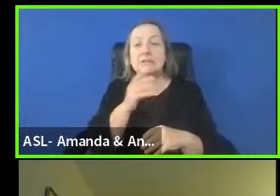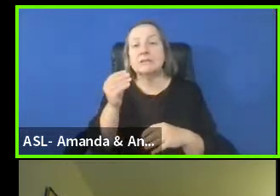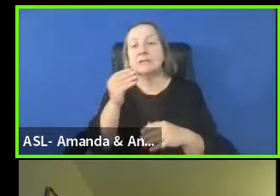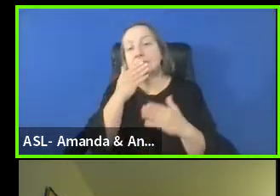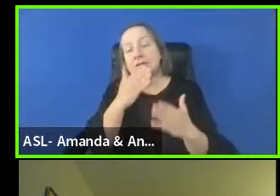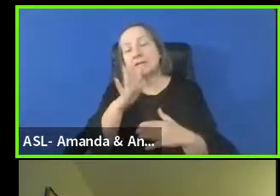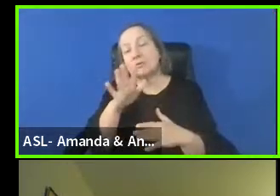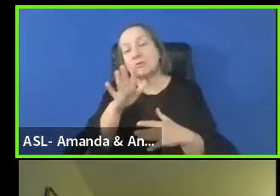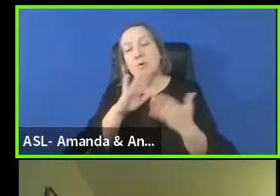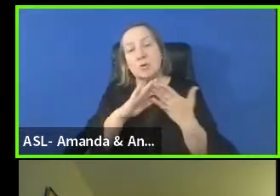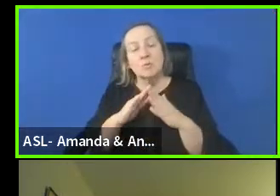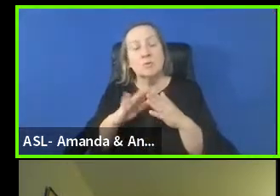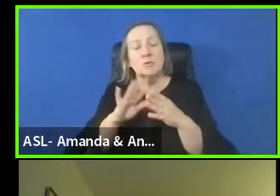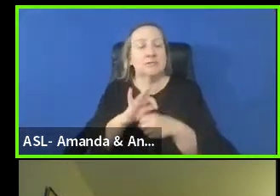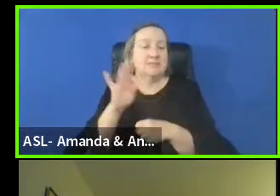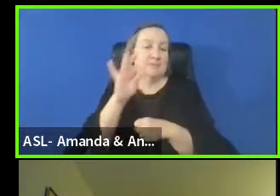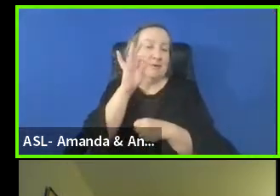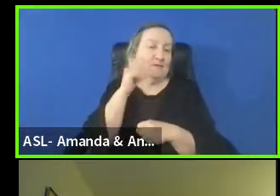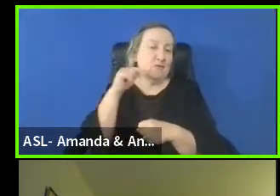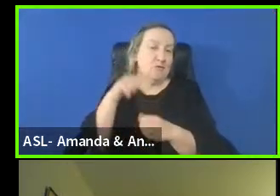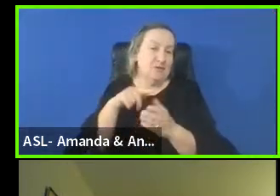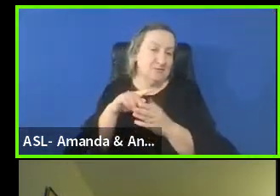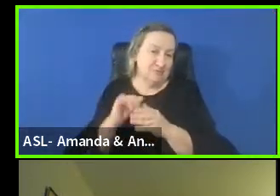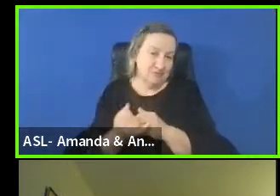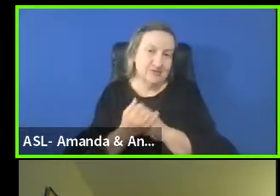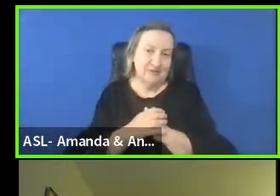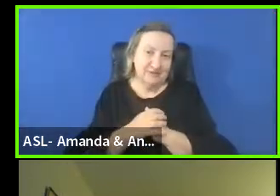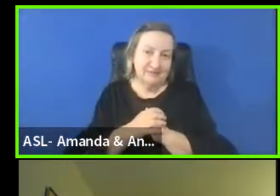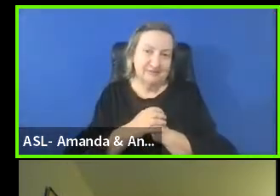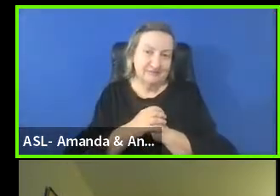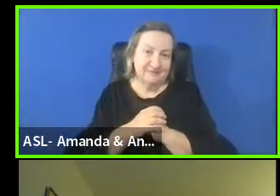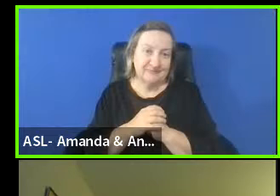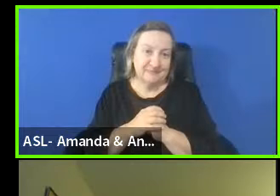your community spirit for this project.